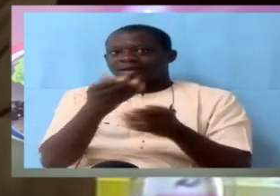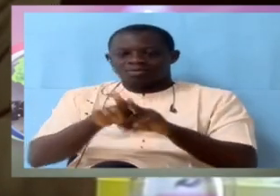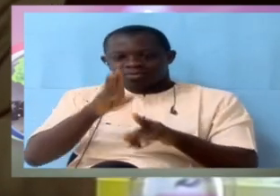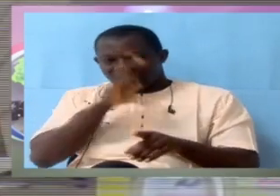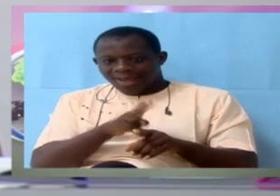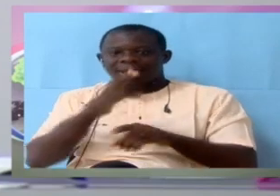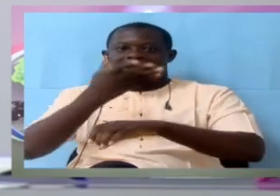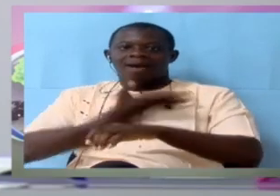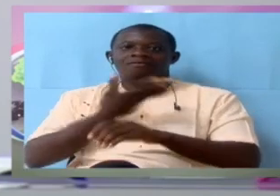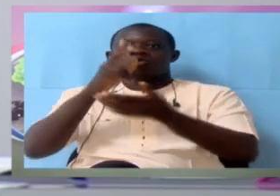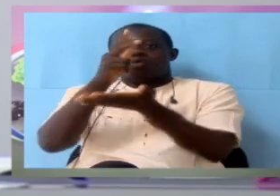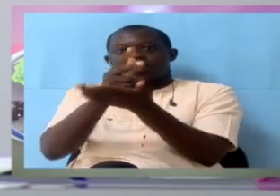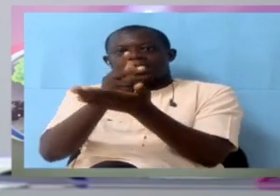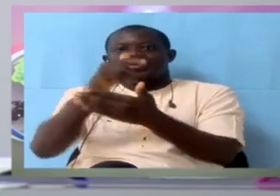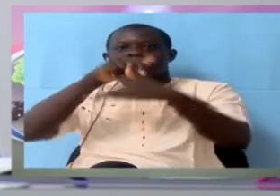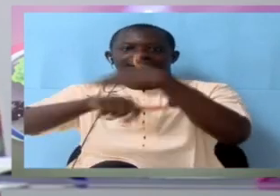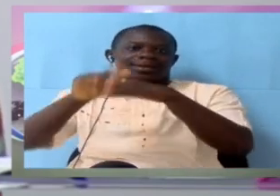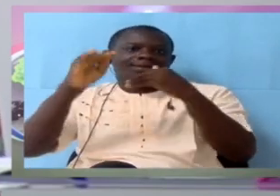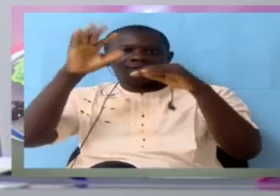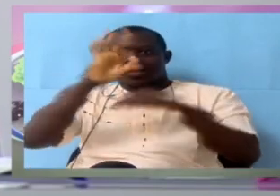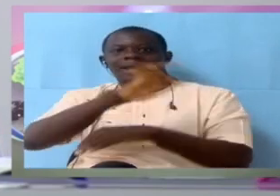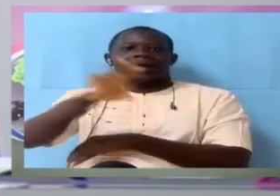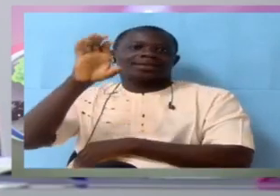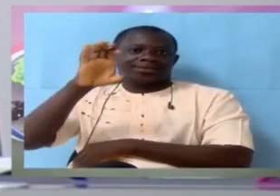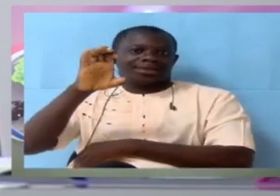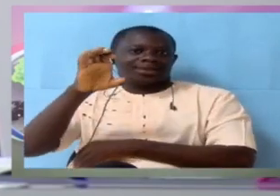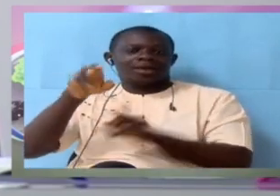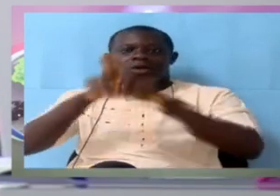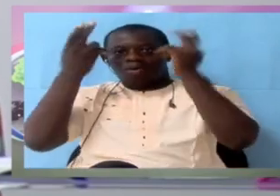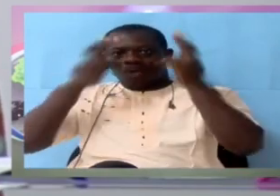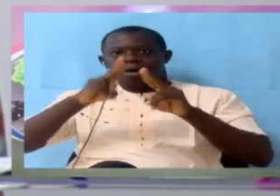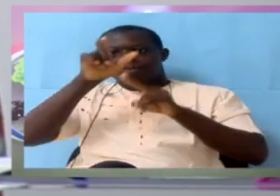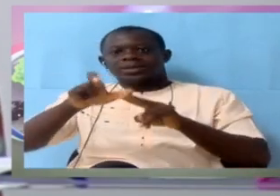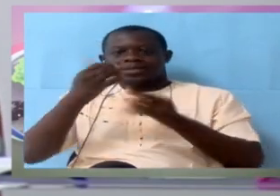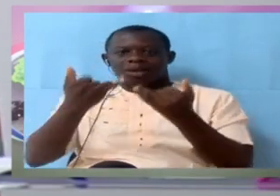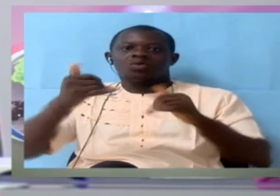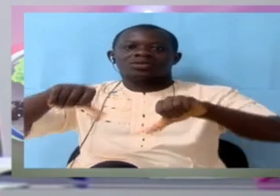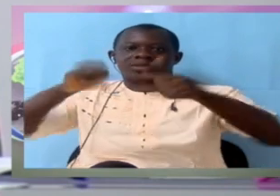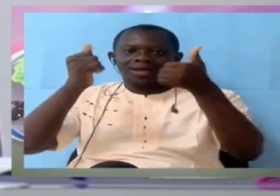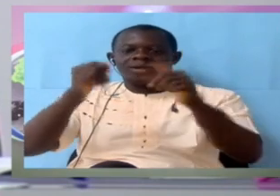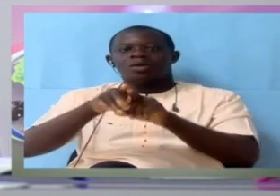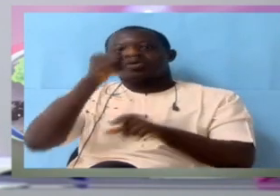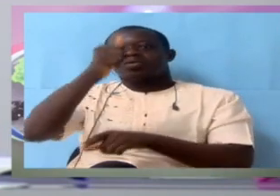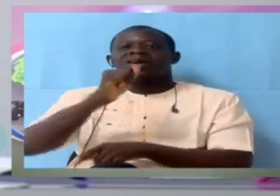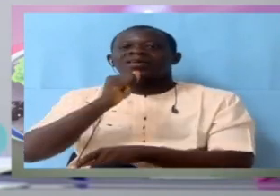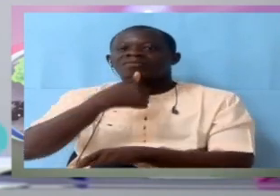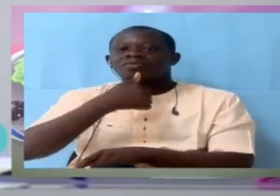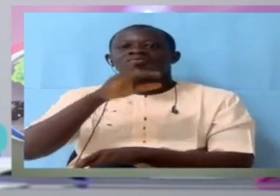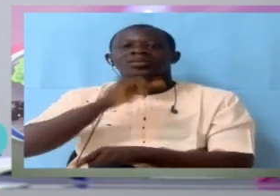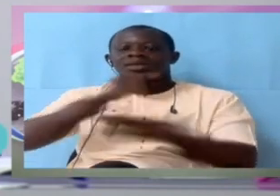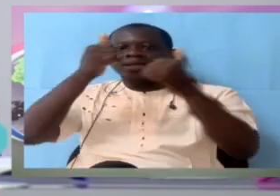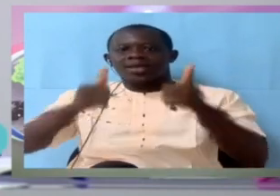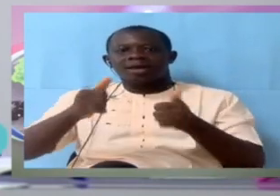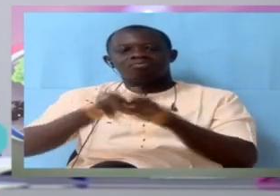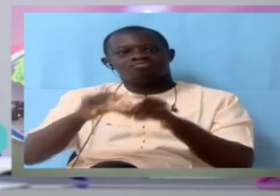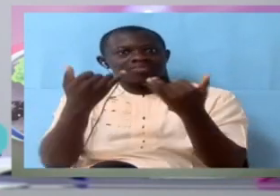proceed. Good afternoon, Mr. Chair. Good afternoon, Commissioners. We're ready to proceed today with the witness. Mr. Usher,